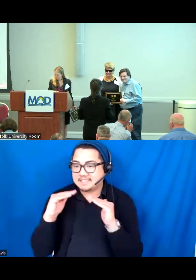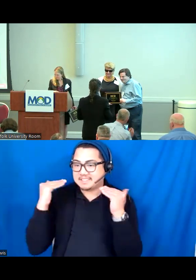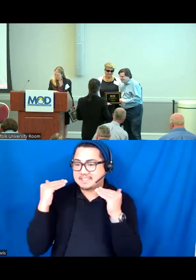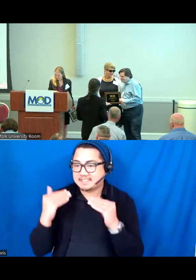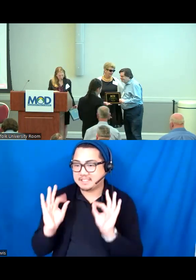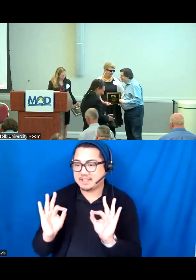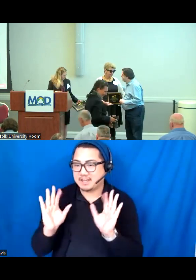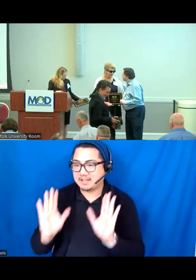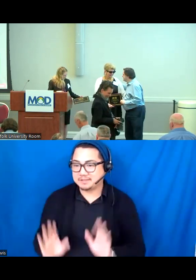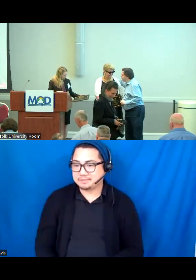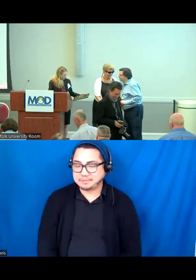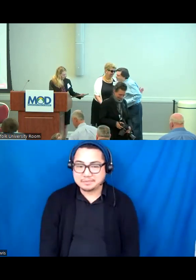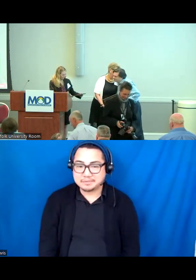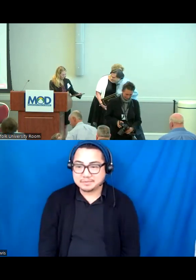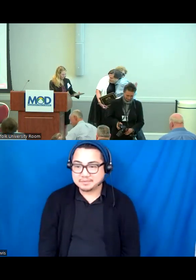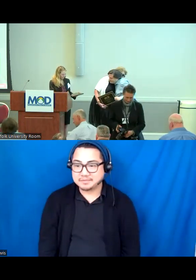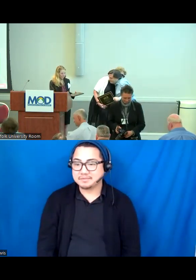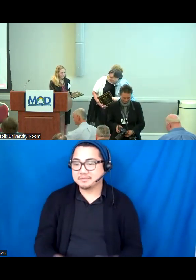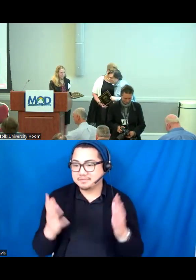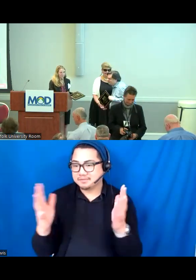Awesome. Thank